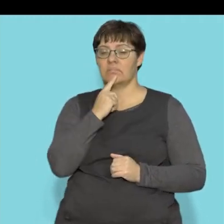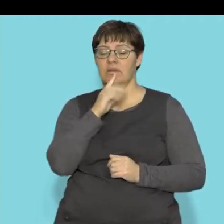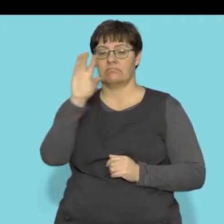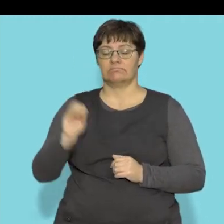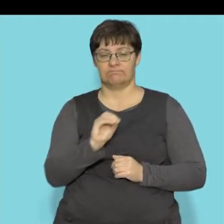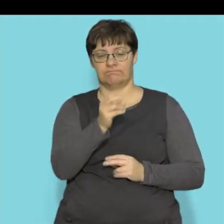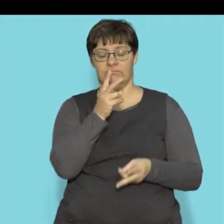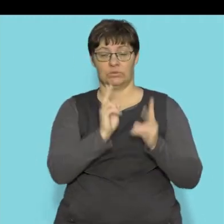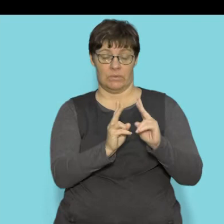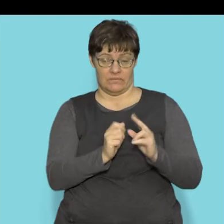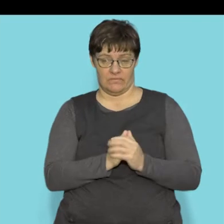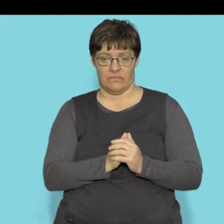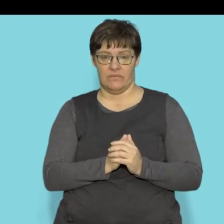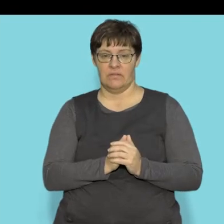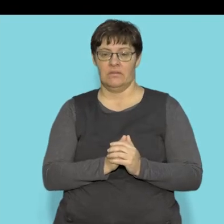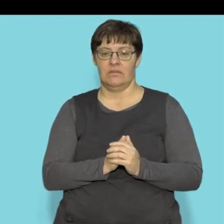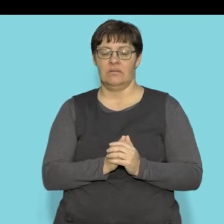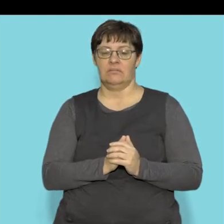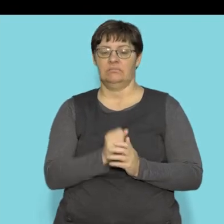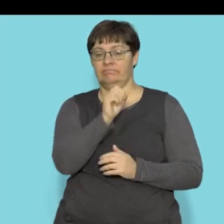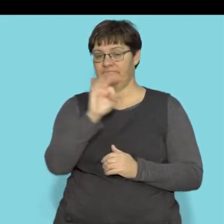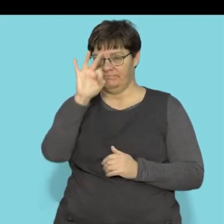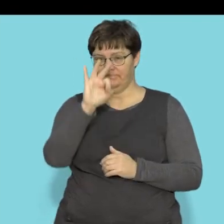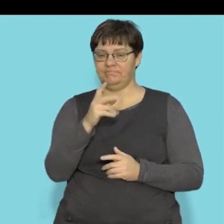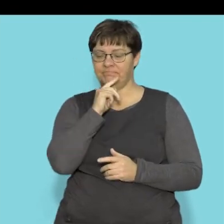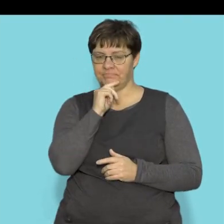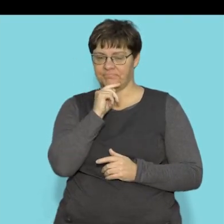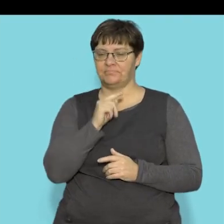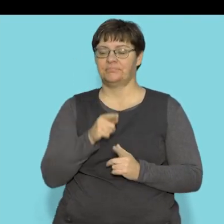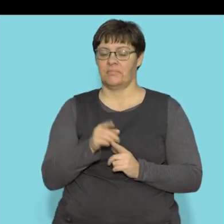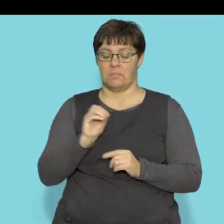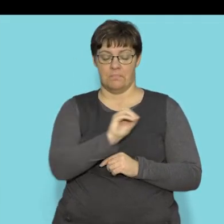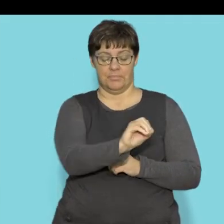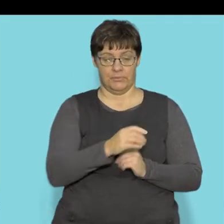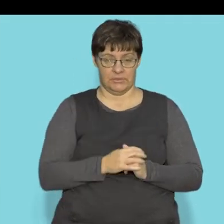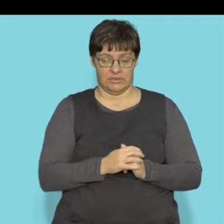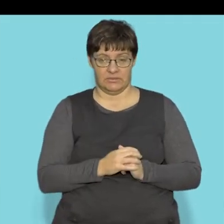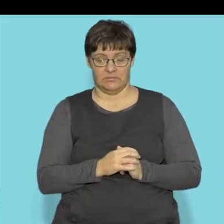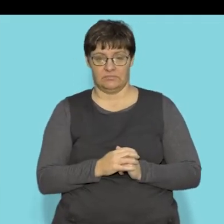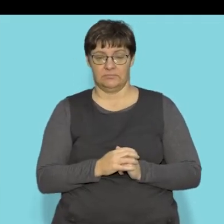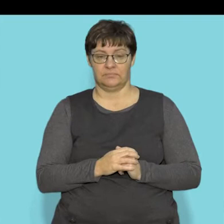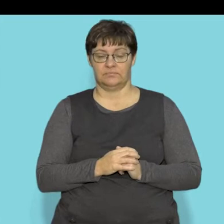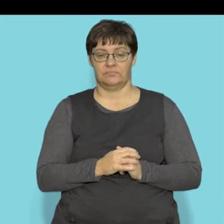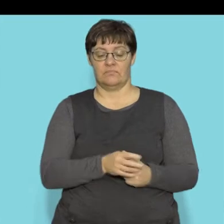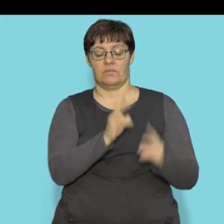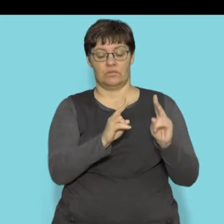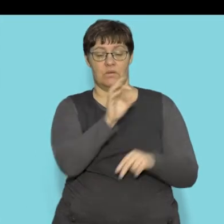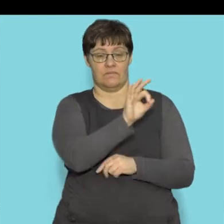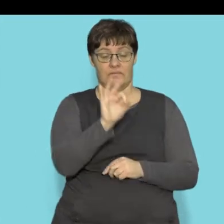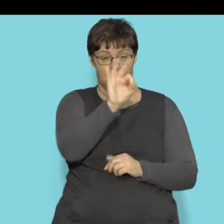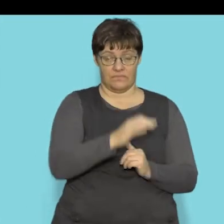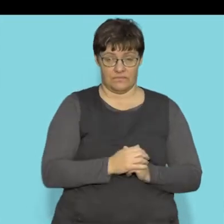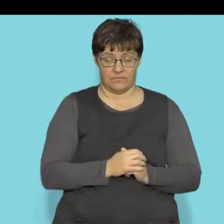in 12, it's going to be 12 cubed. So we're going to find that in our calculator. So